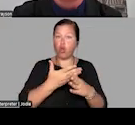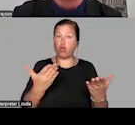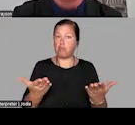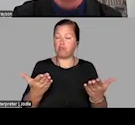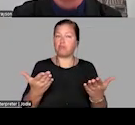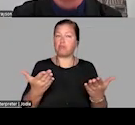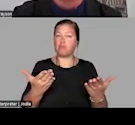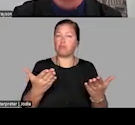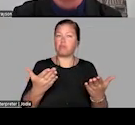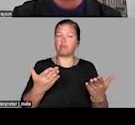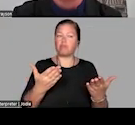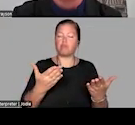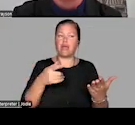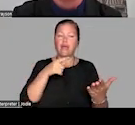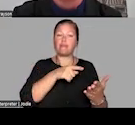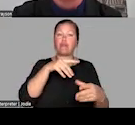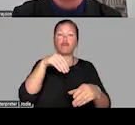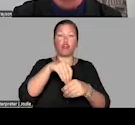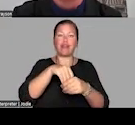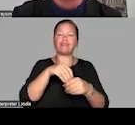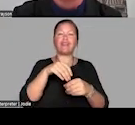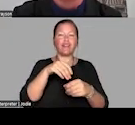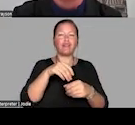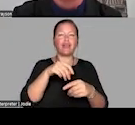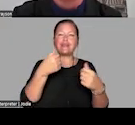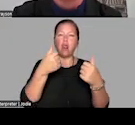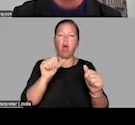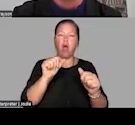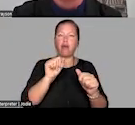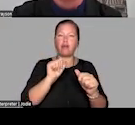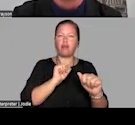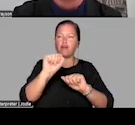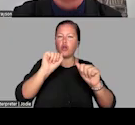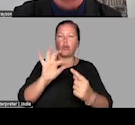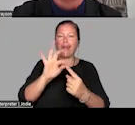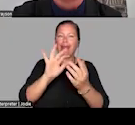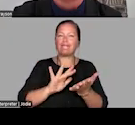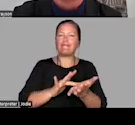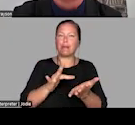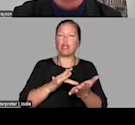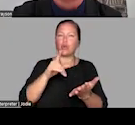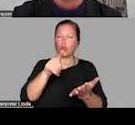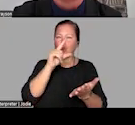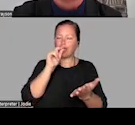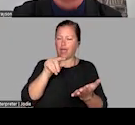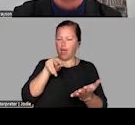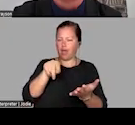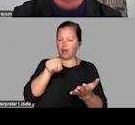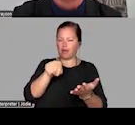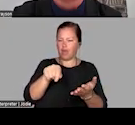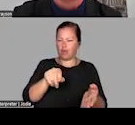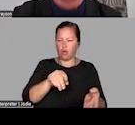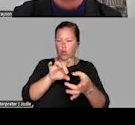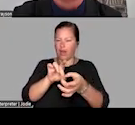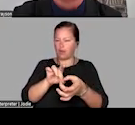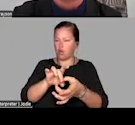content? It's just like a fingerprints. You can tell that another piece of work is coming from the first piece of work